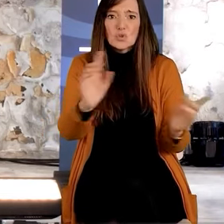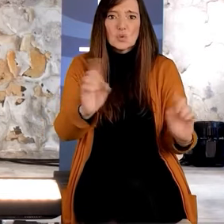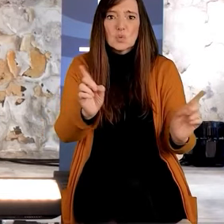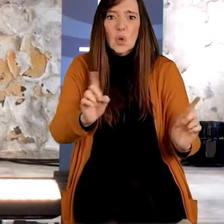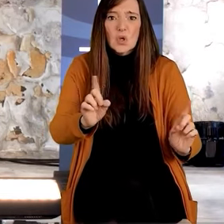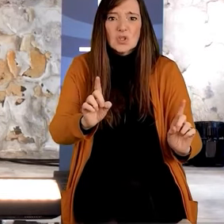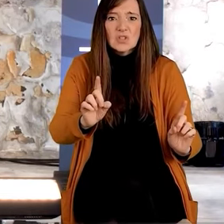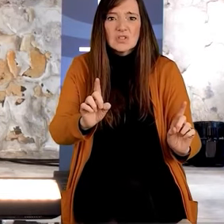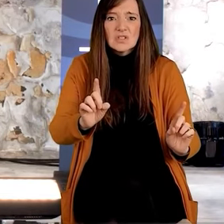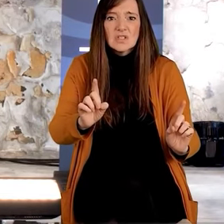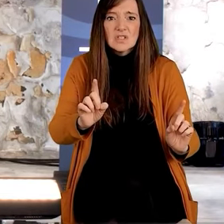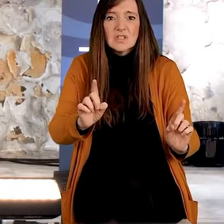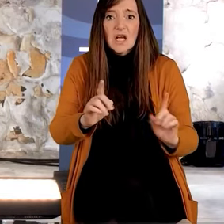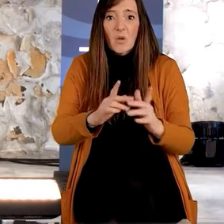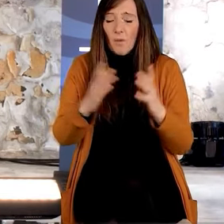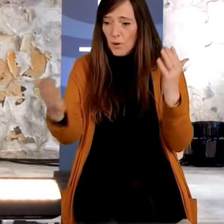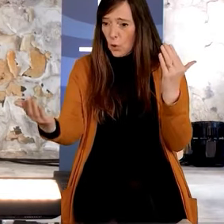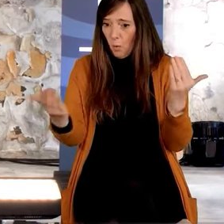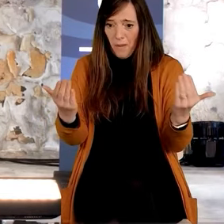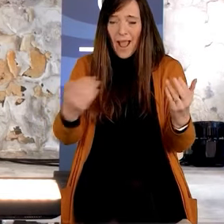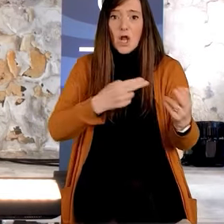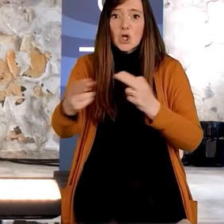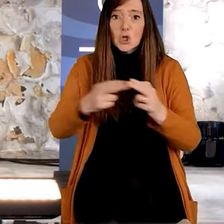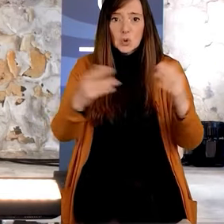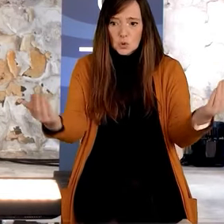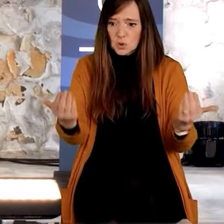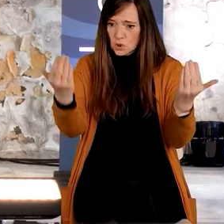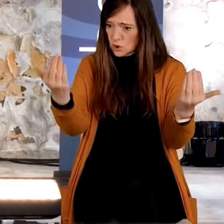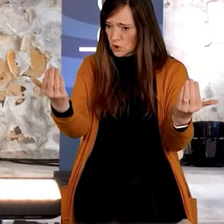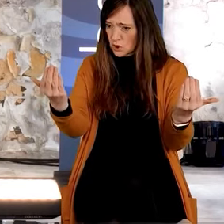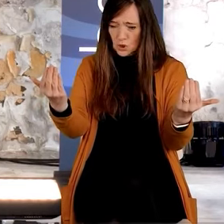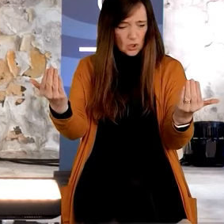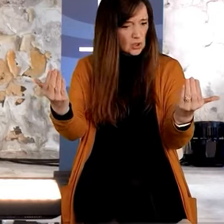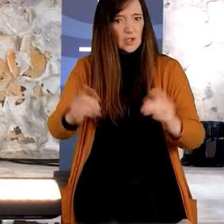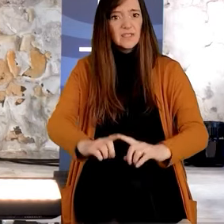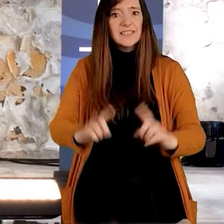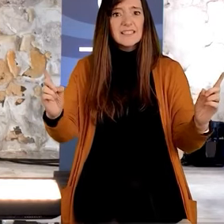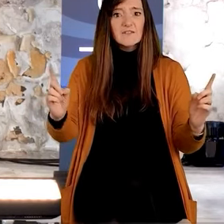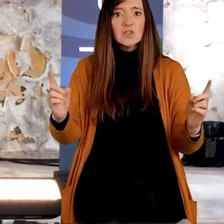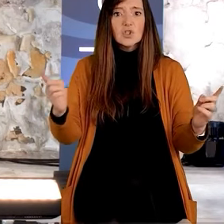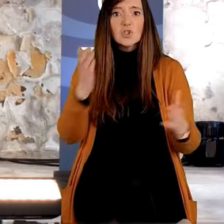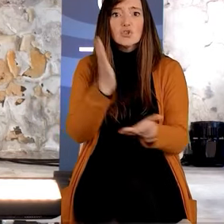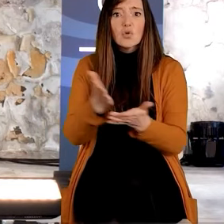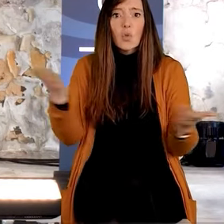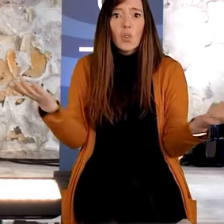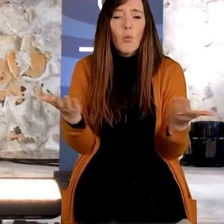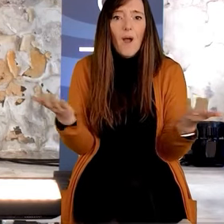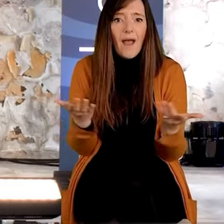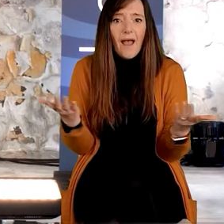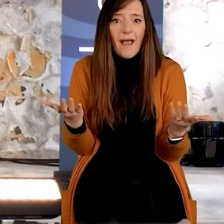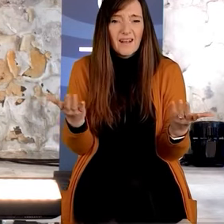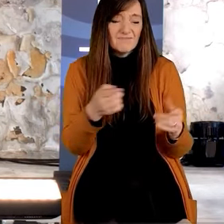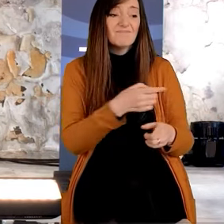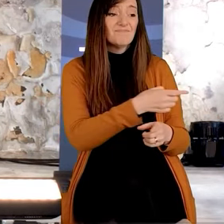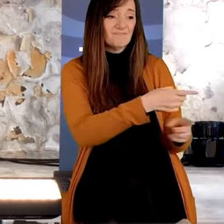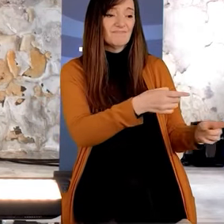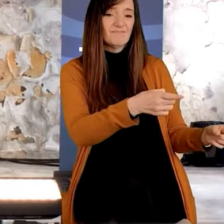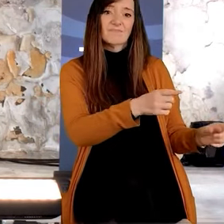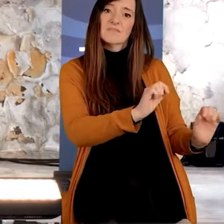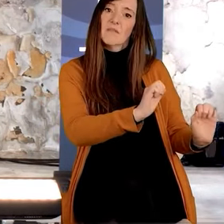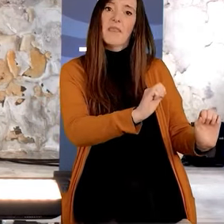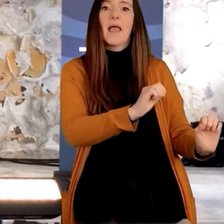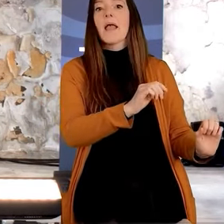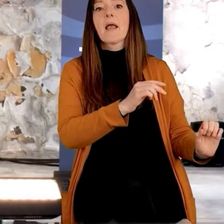at the moment, and it's very rare that they'll tell me the same thing. You long for a world of truth. There's no truth in their